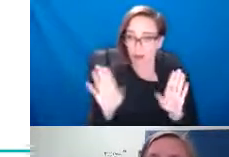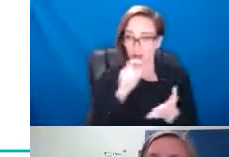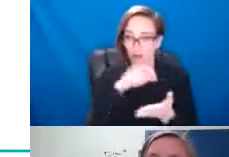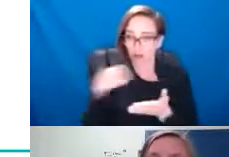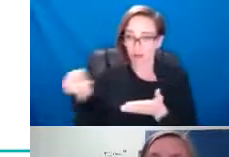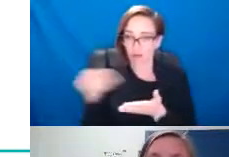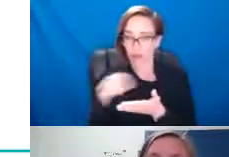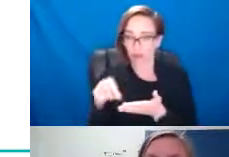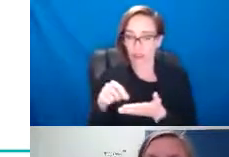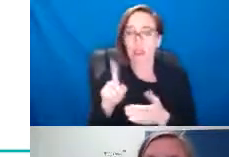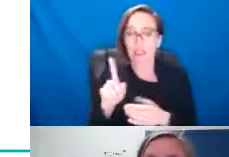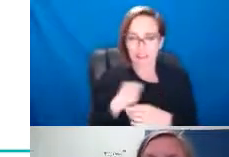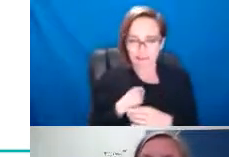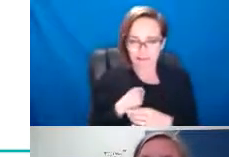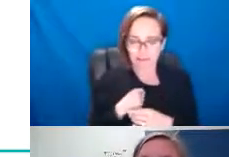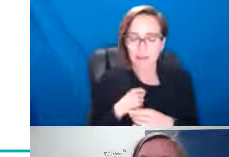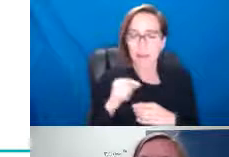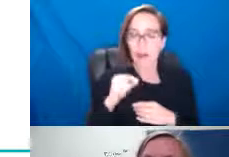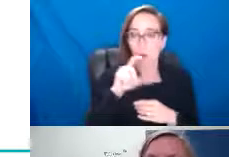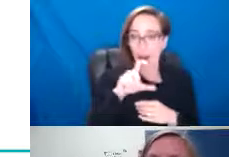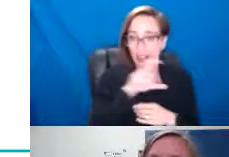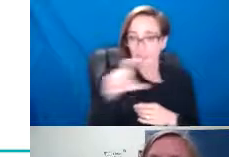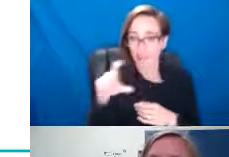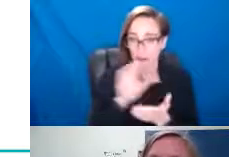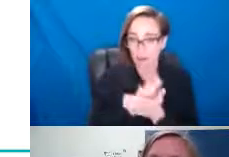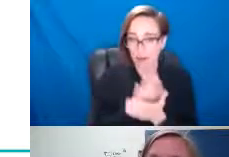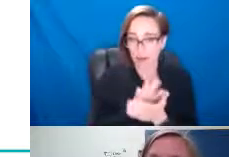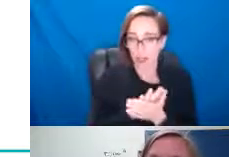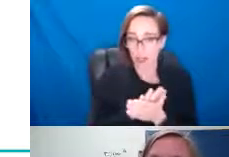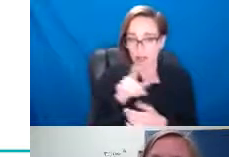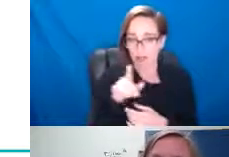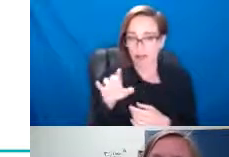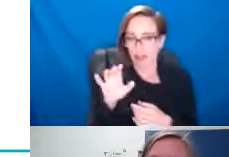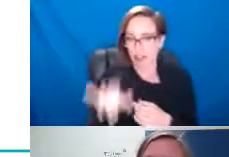about the wide-lined paper. This is a nice